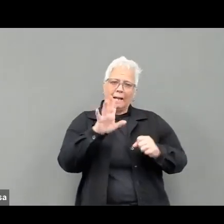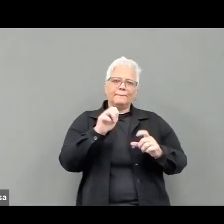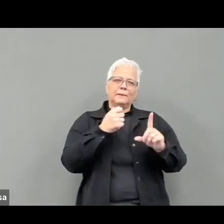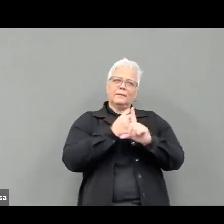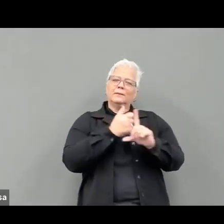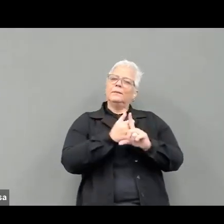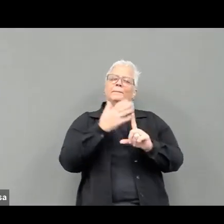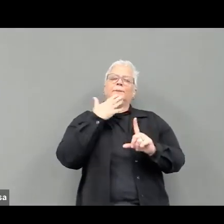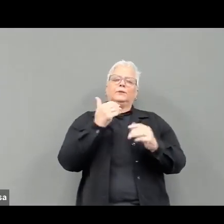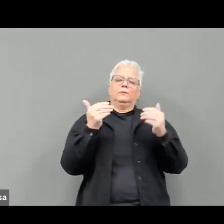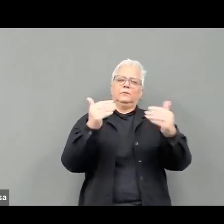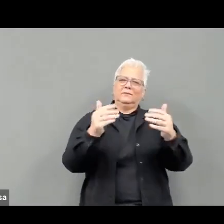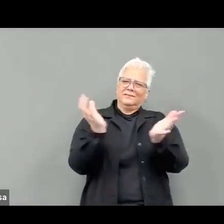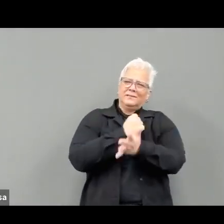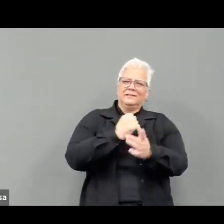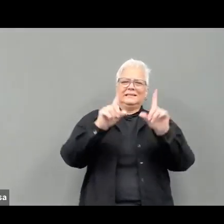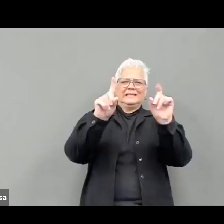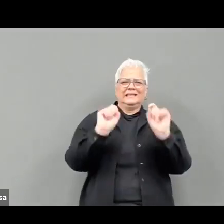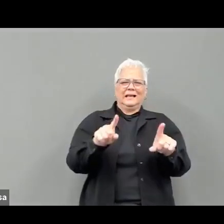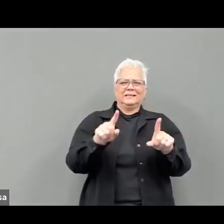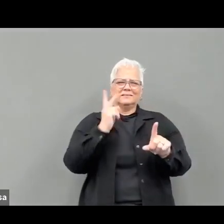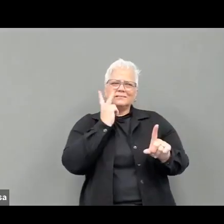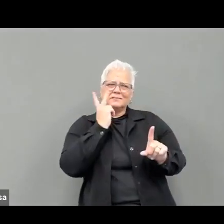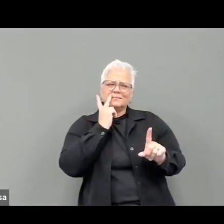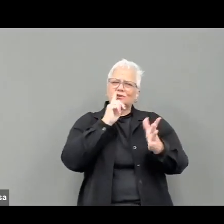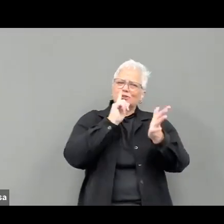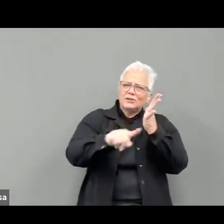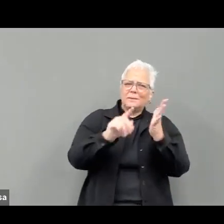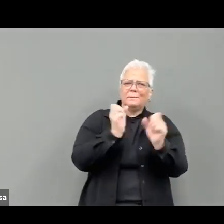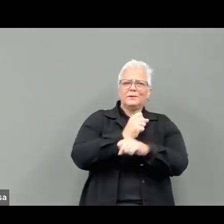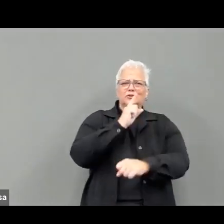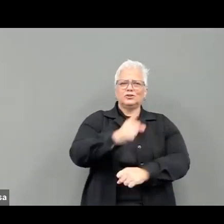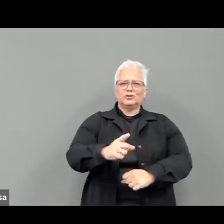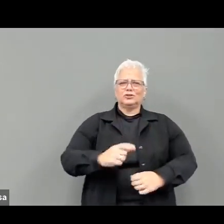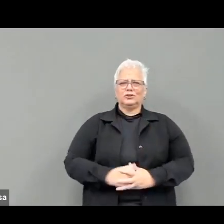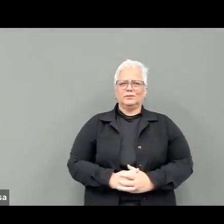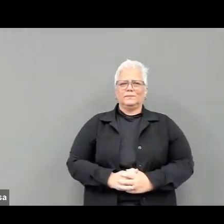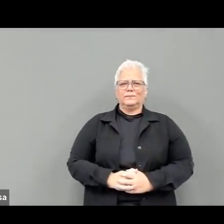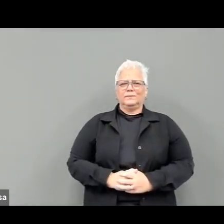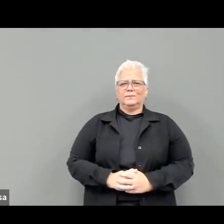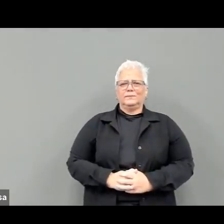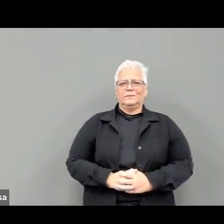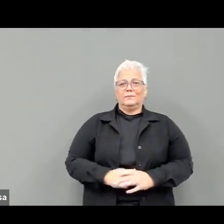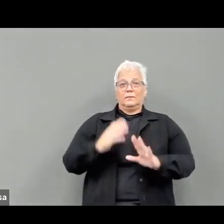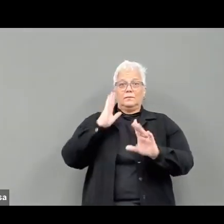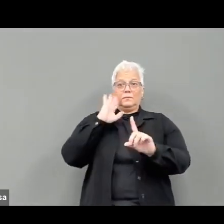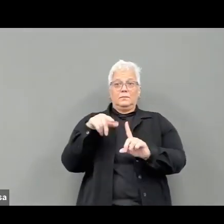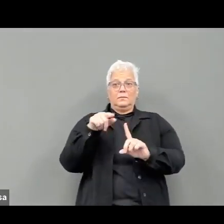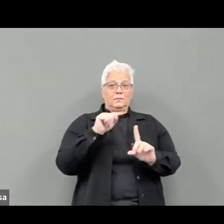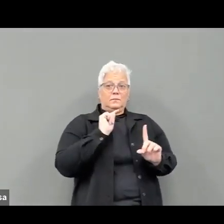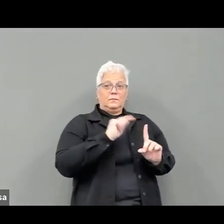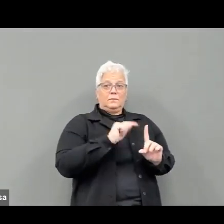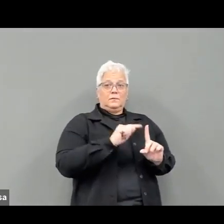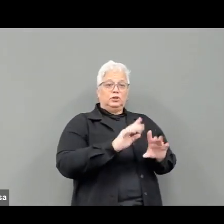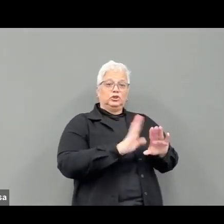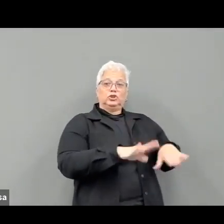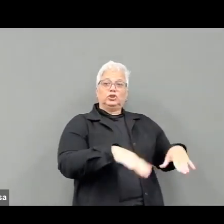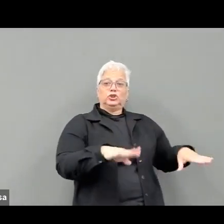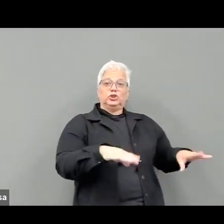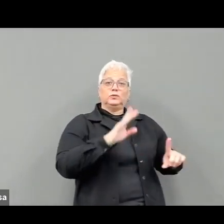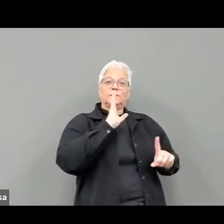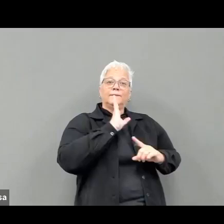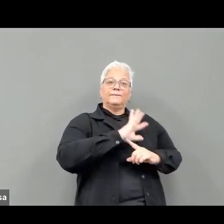last week, followed by the 50 to 64 age group with 17.4% of cases. 40% of Tulsa County